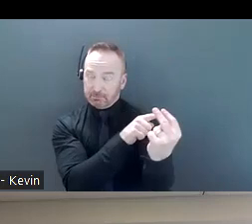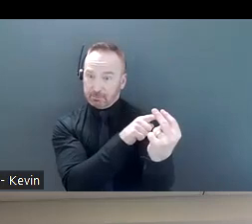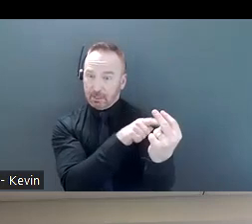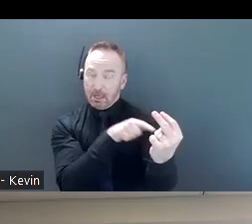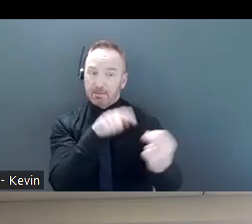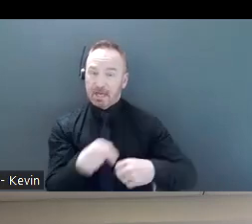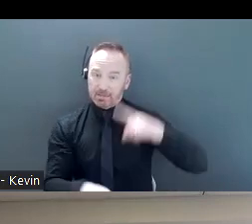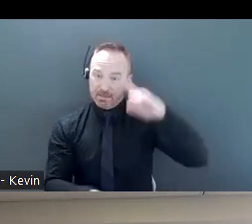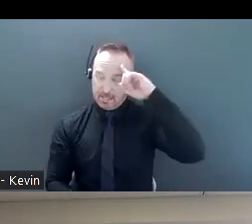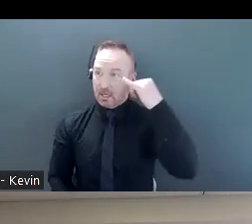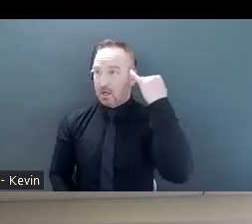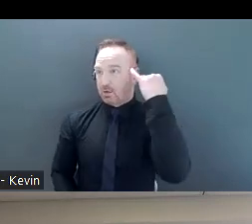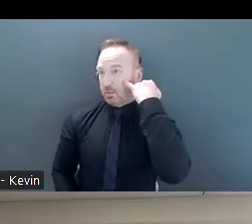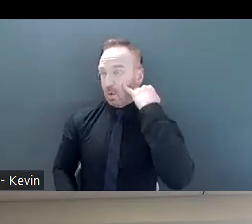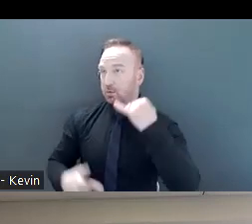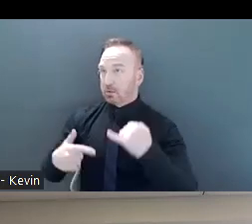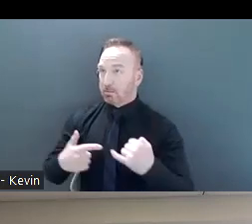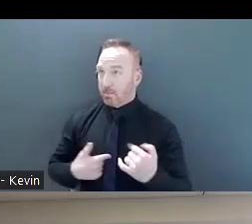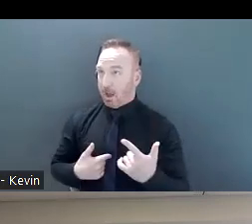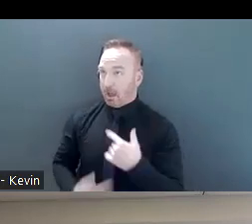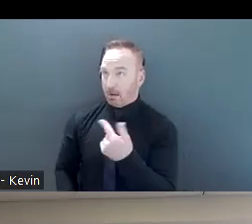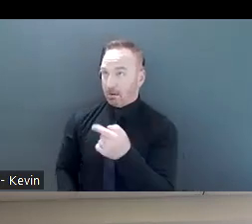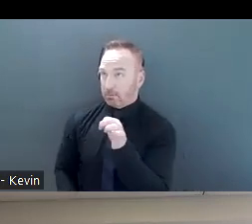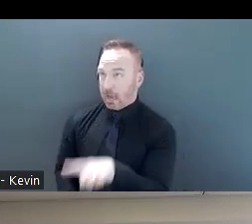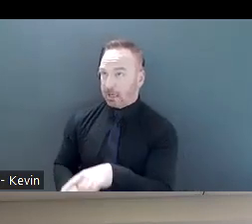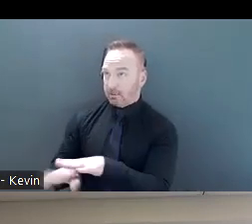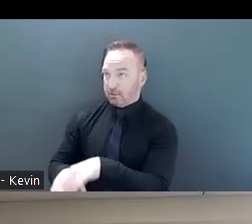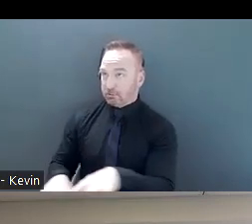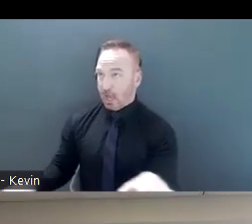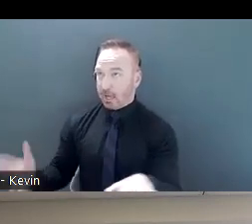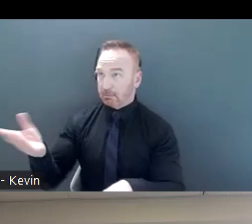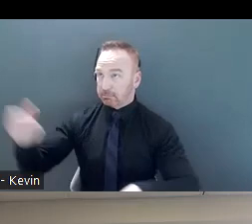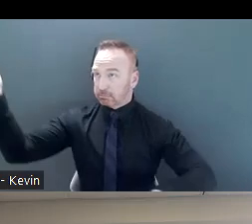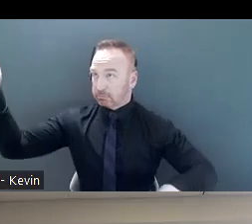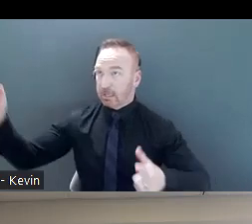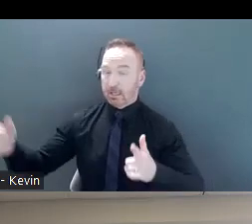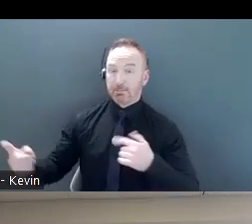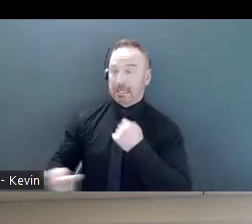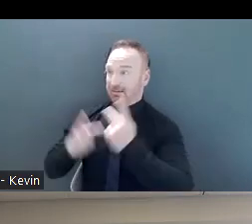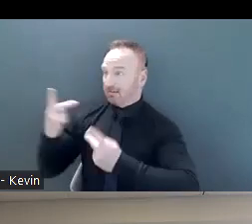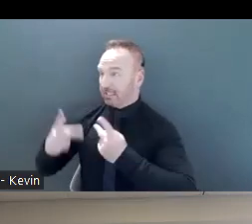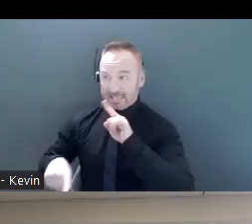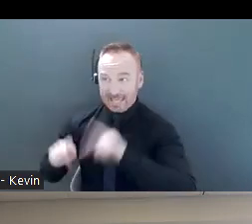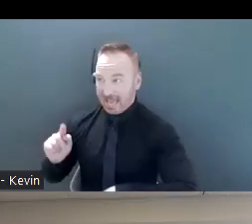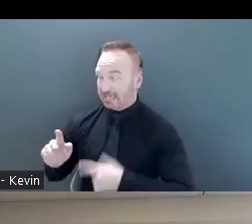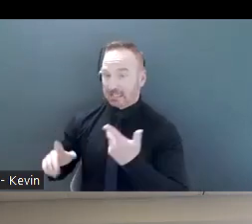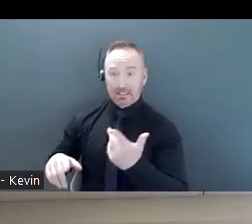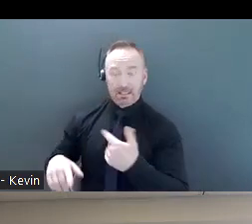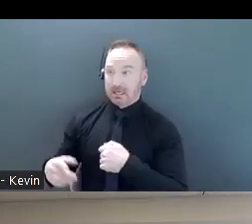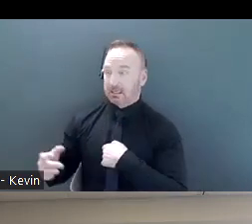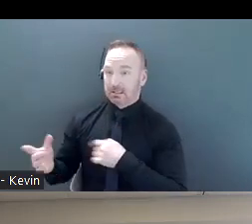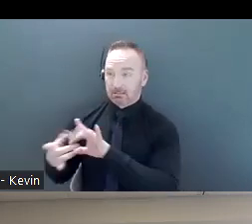in the situation of being estranged. But it's important to understand the test is what's best for the child, not what's best for the